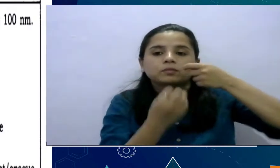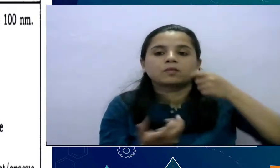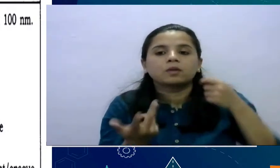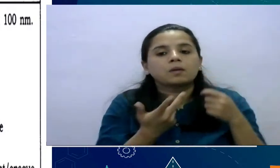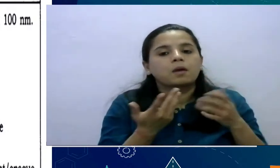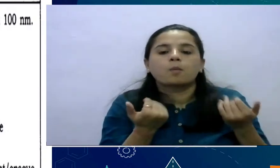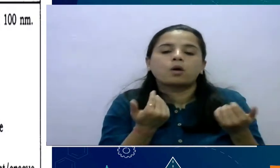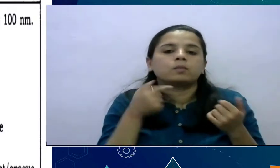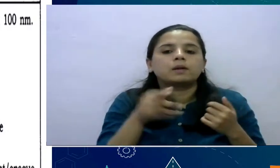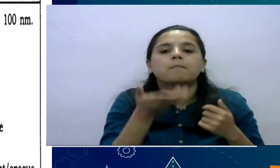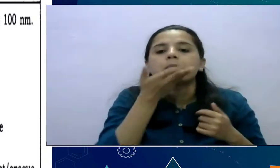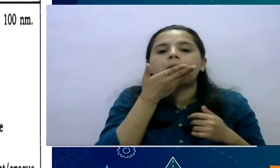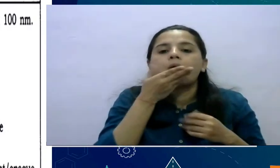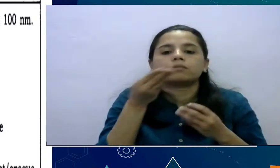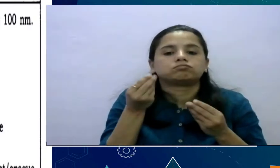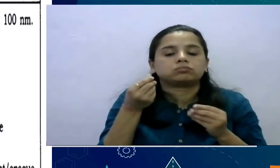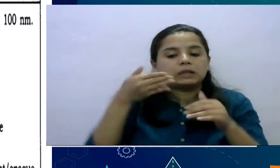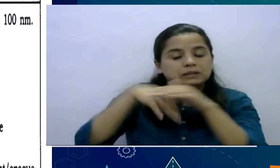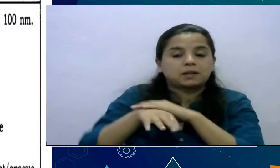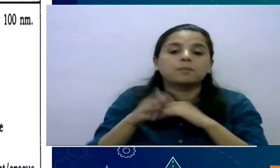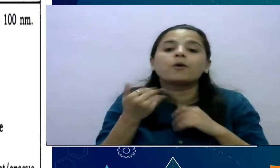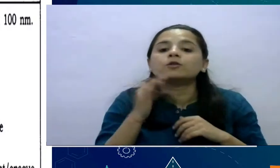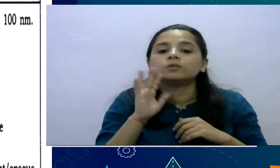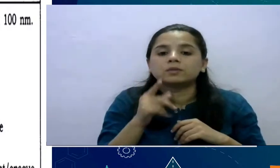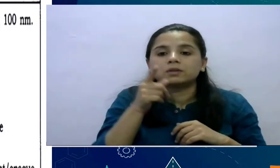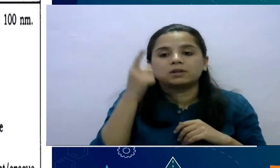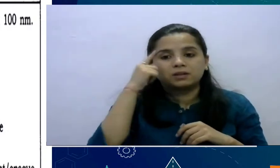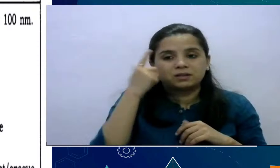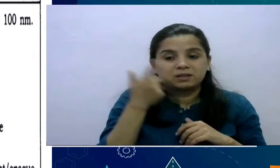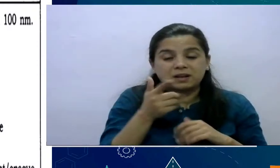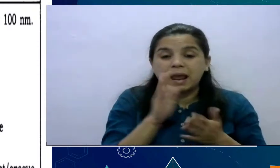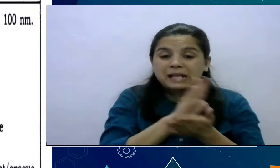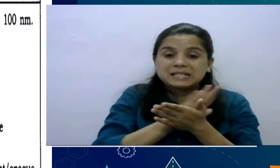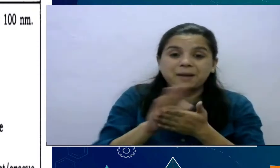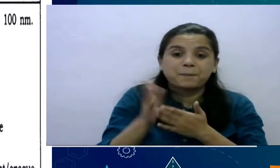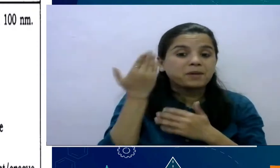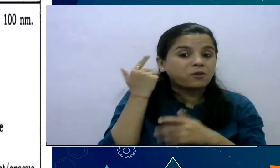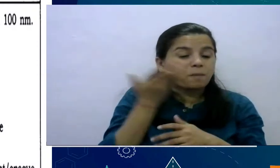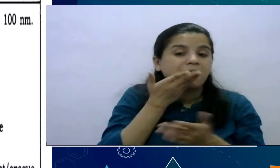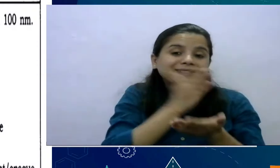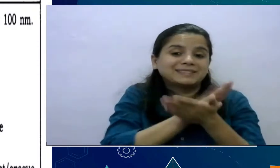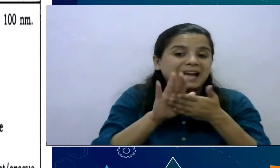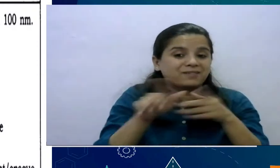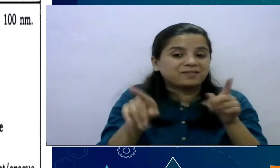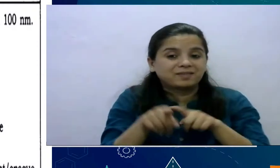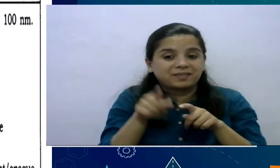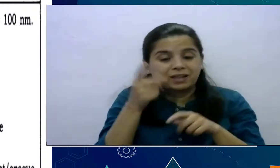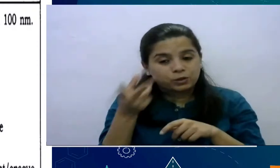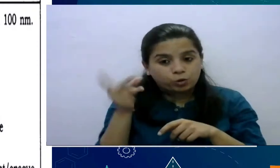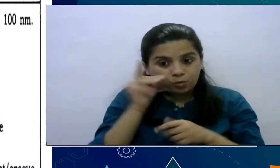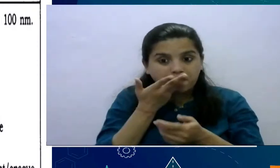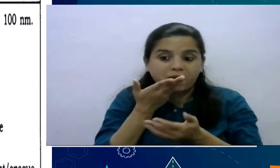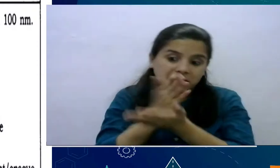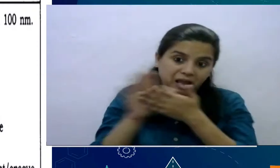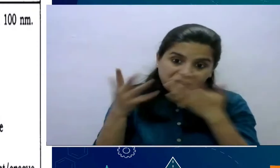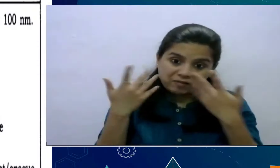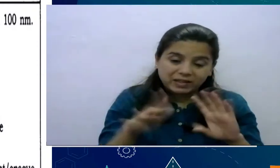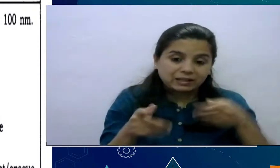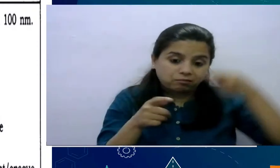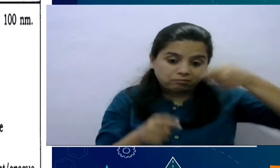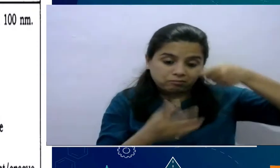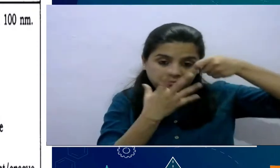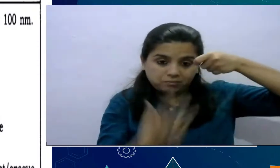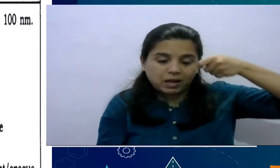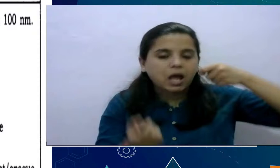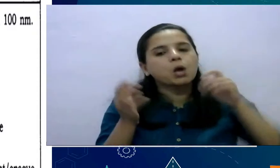out and get into the filtrate. So it will not be as pure or completely in the same state as it was before,